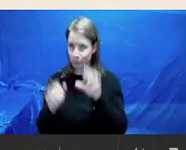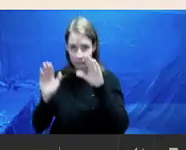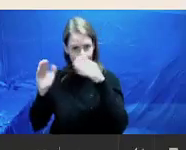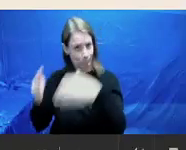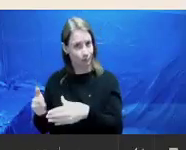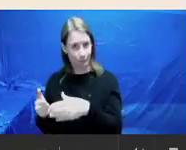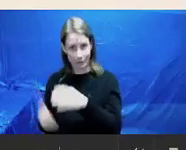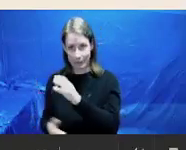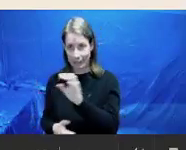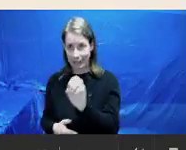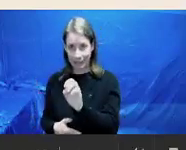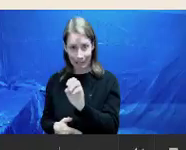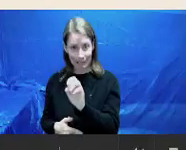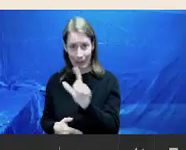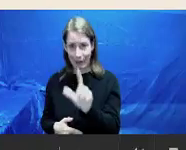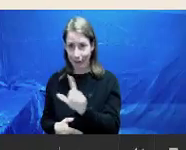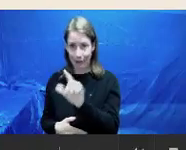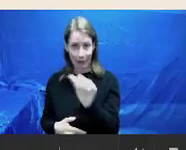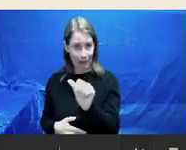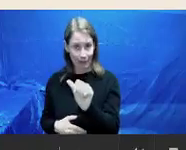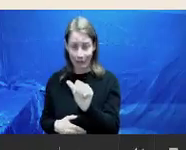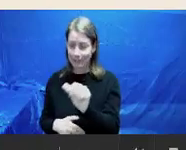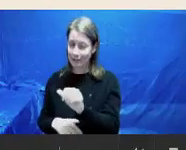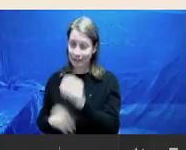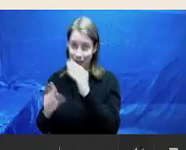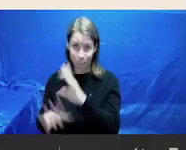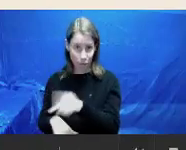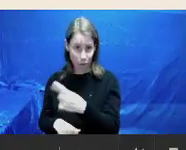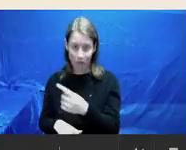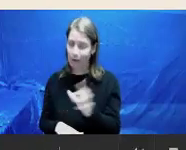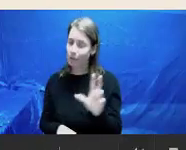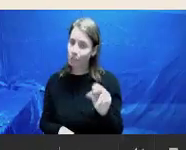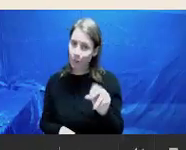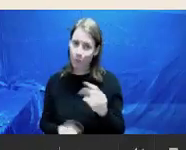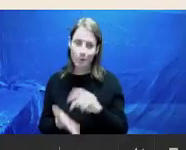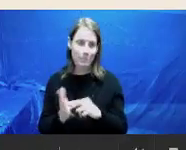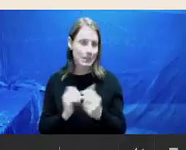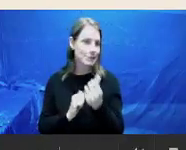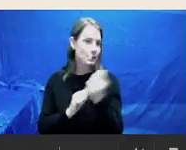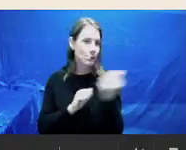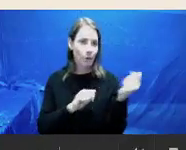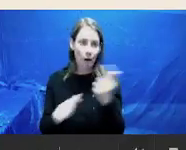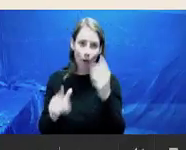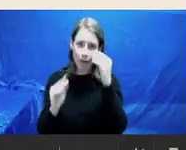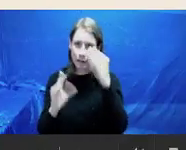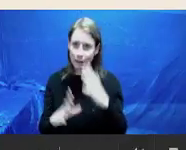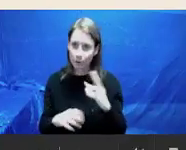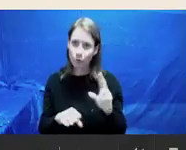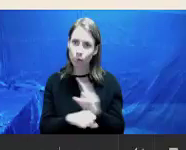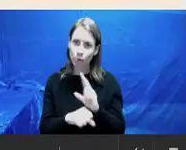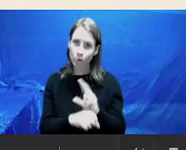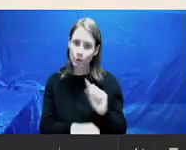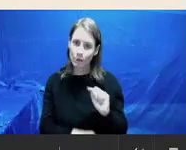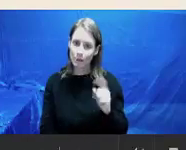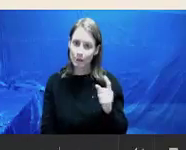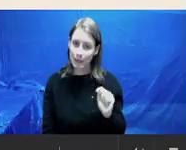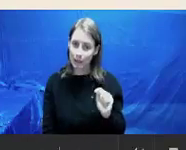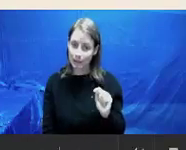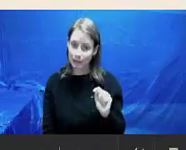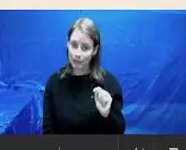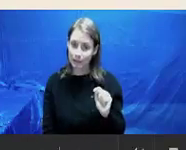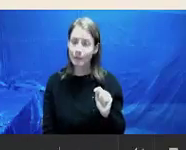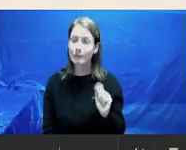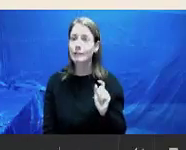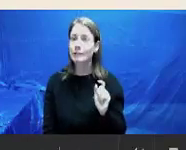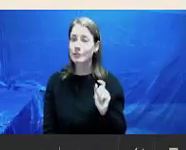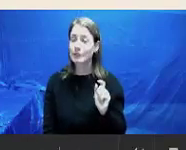text complexity is for any teacher who is putting primary text in front of our students. And as we know, this component